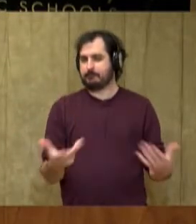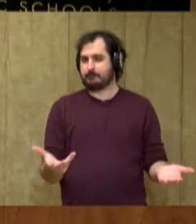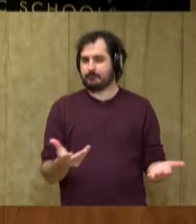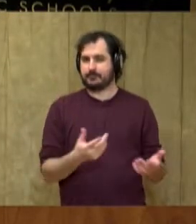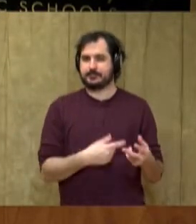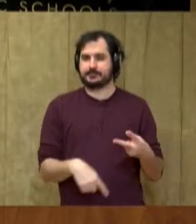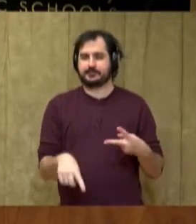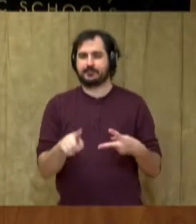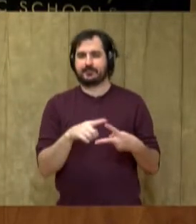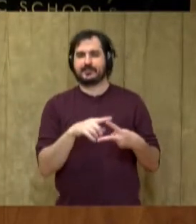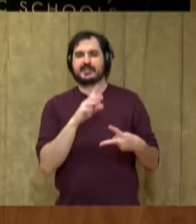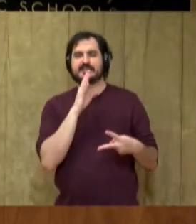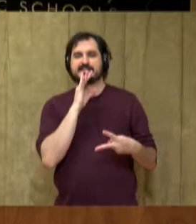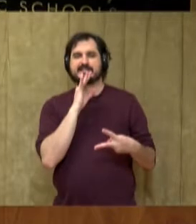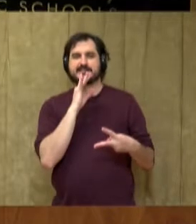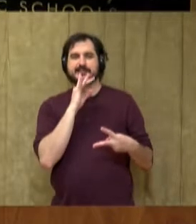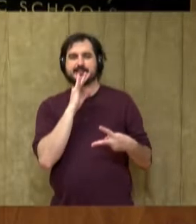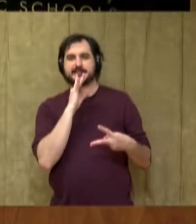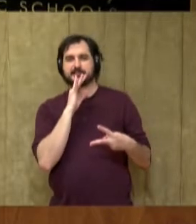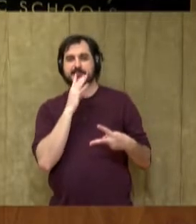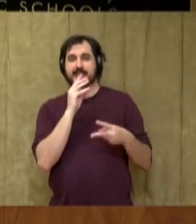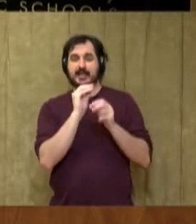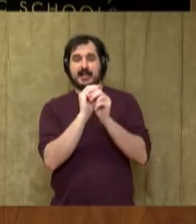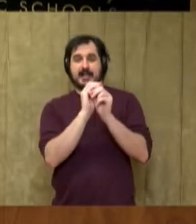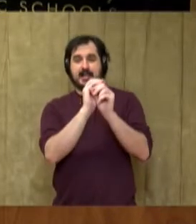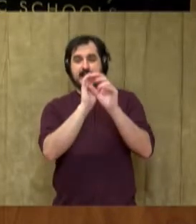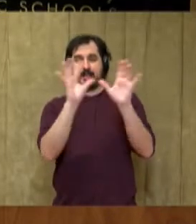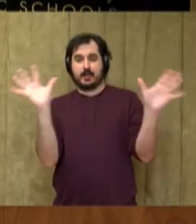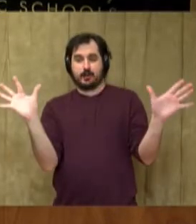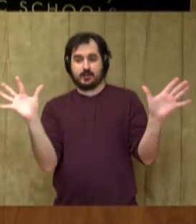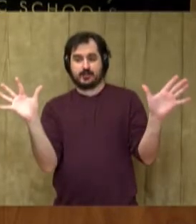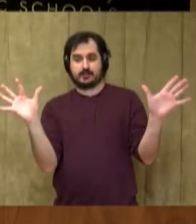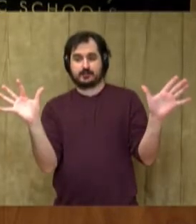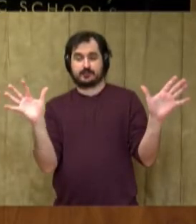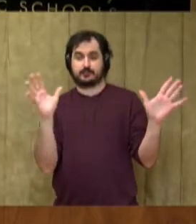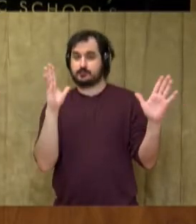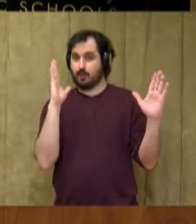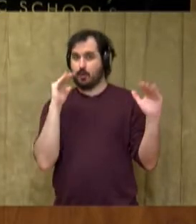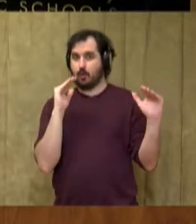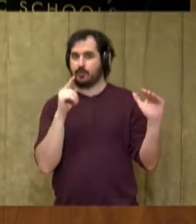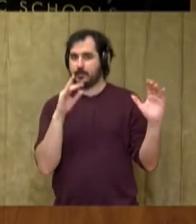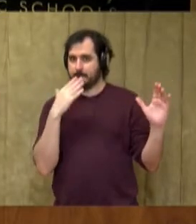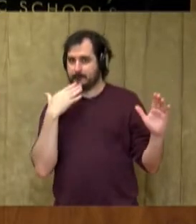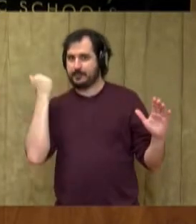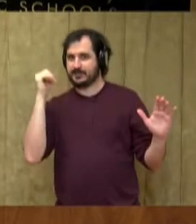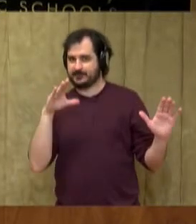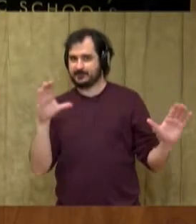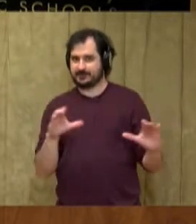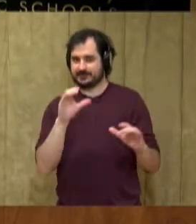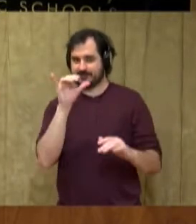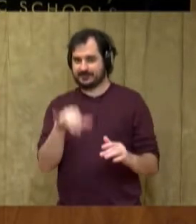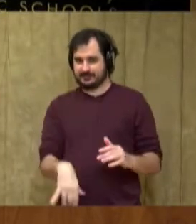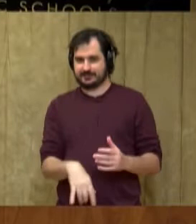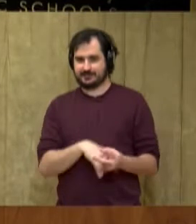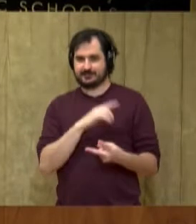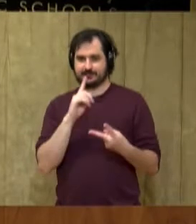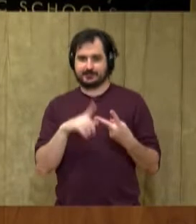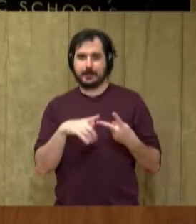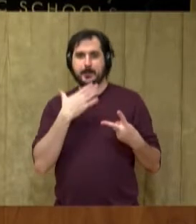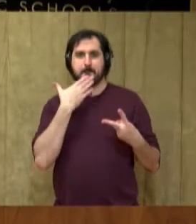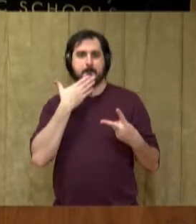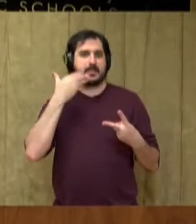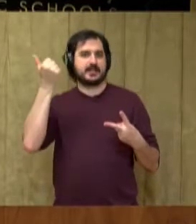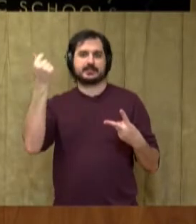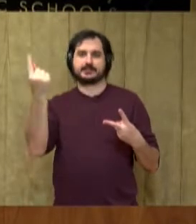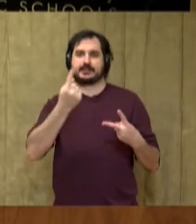speak or declare something clearly. Well, I hope that's your best when you do that. Or the best something could